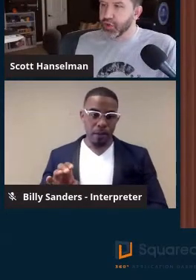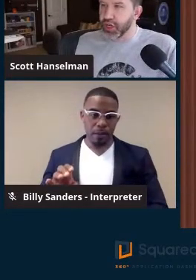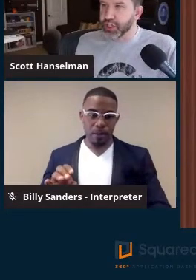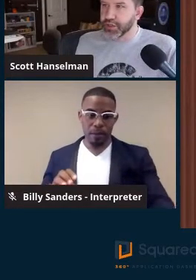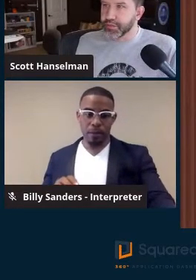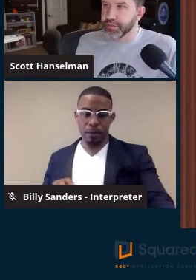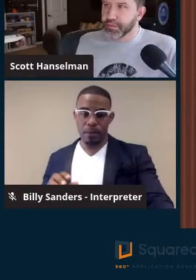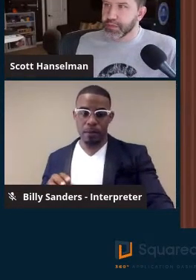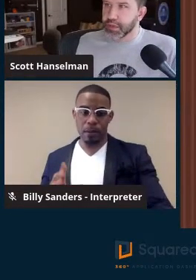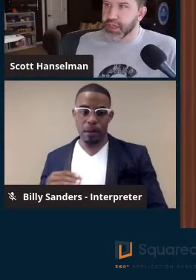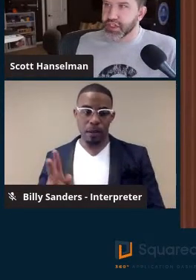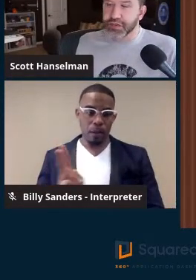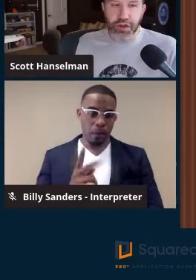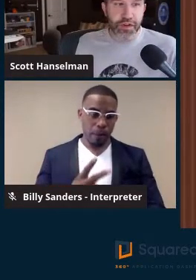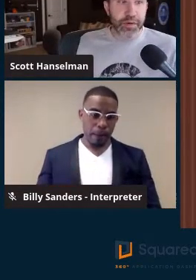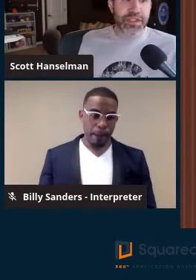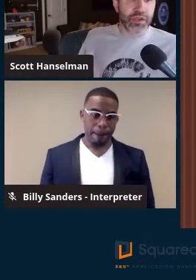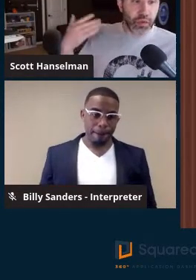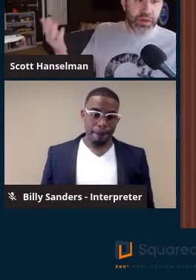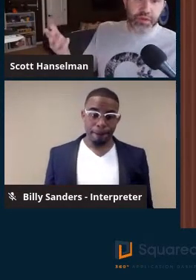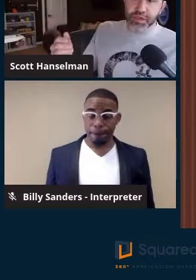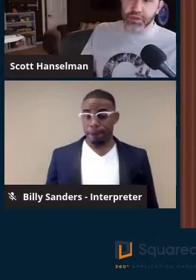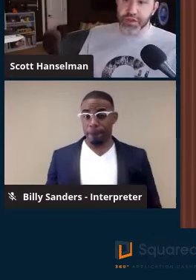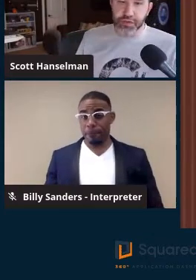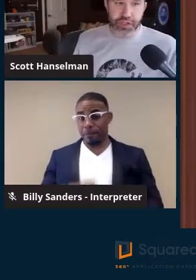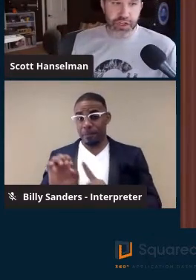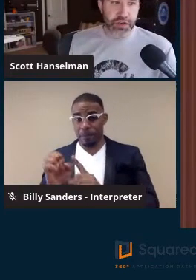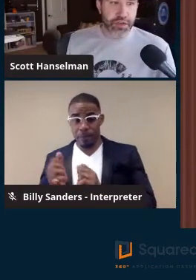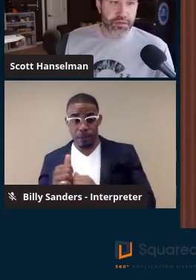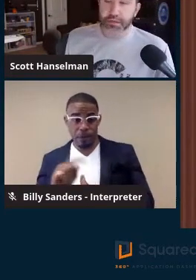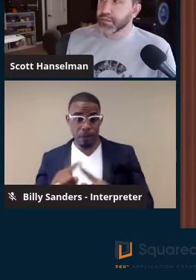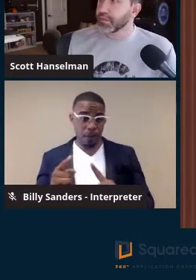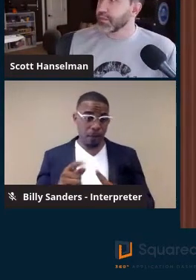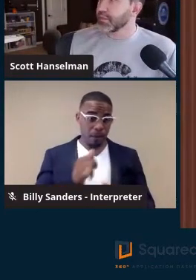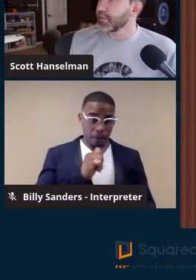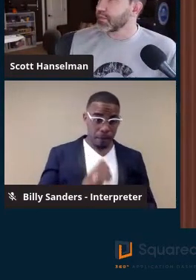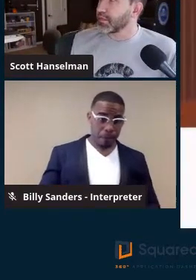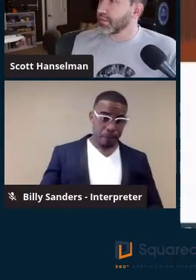and production as different environments with themselves different secrets.